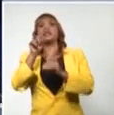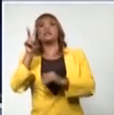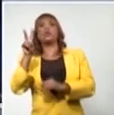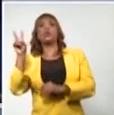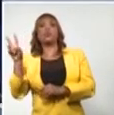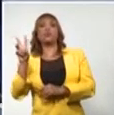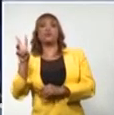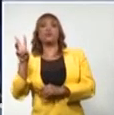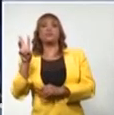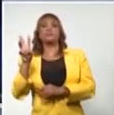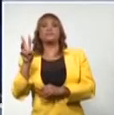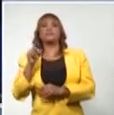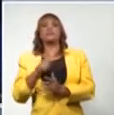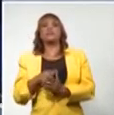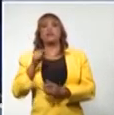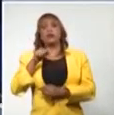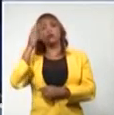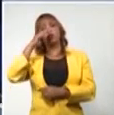113th.